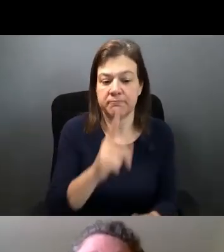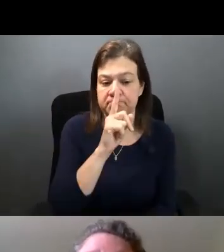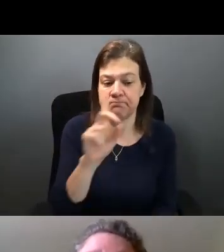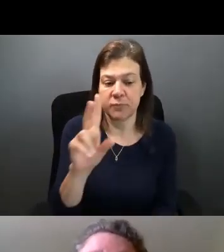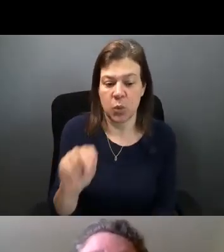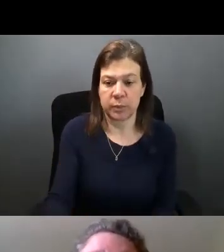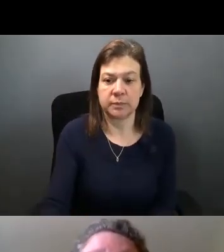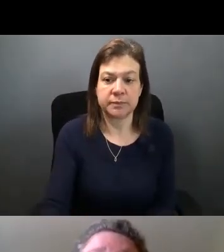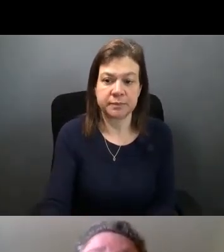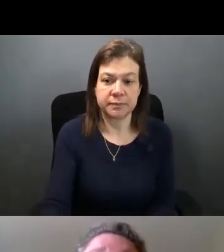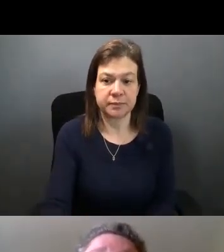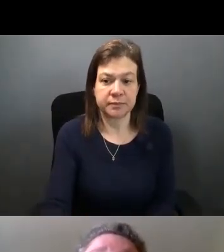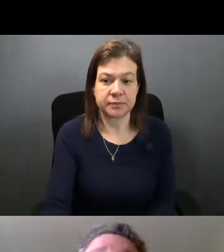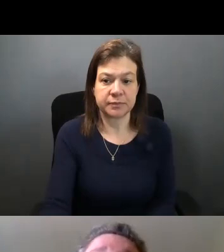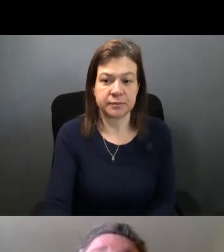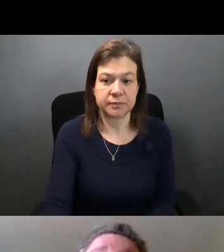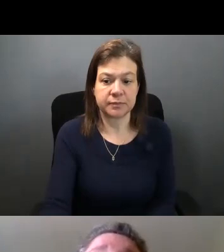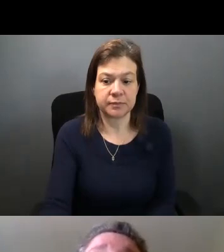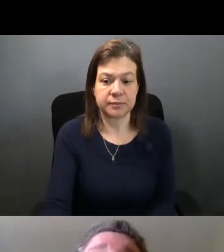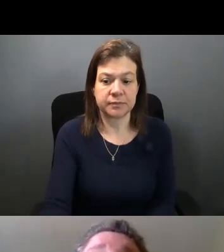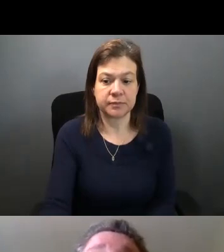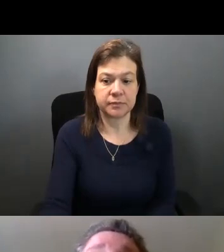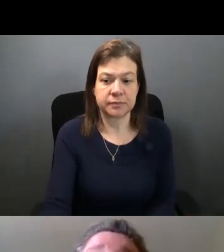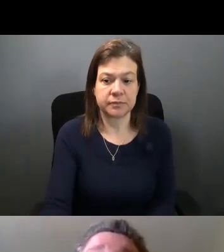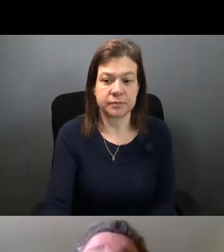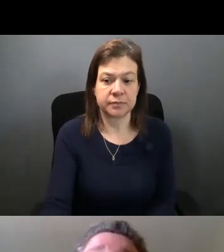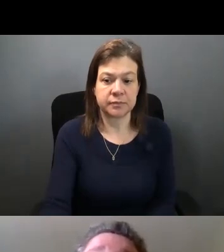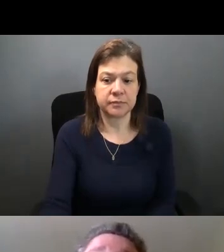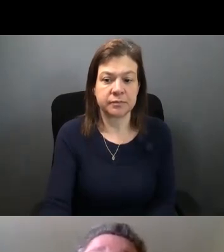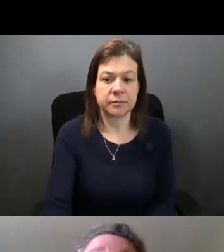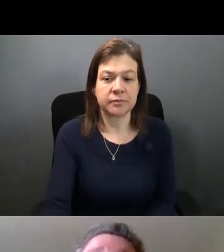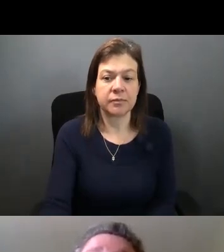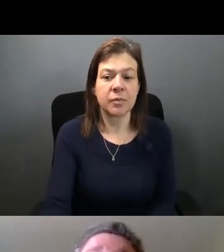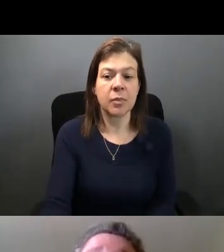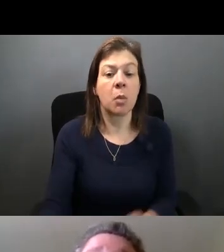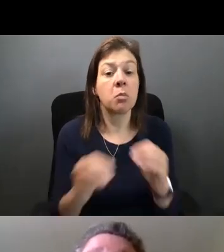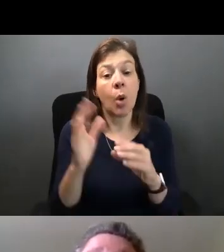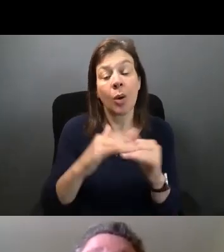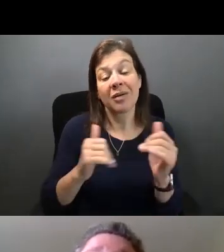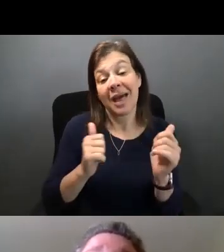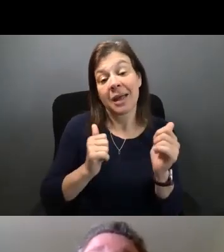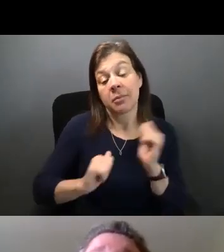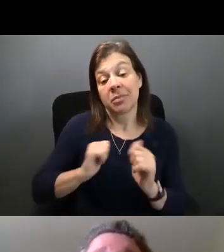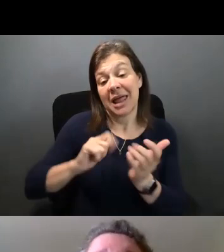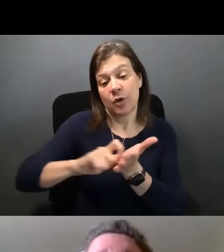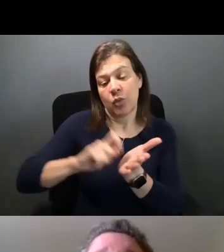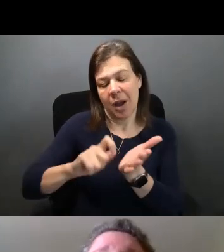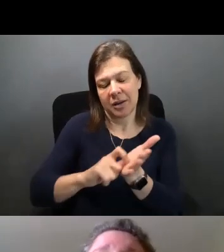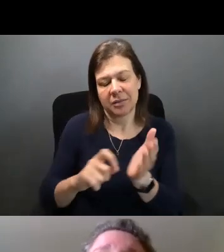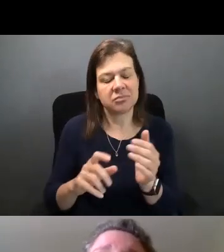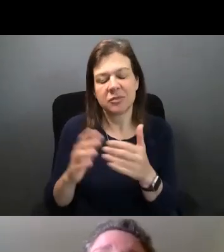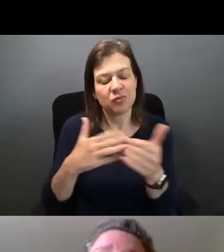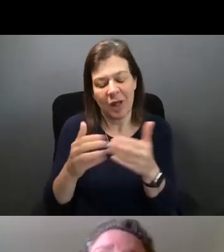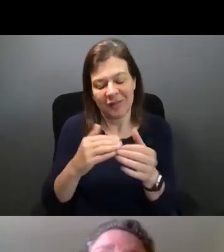More than playwriting. Despite the name, the VSA